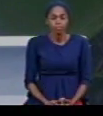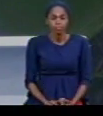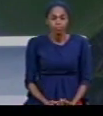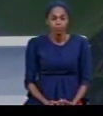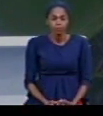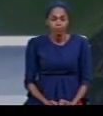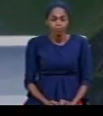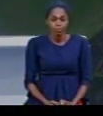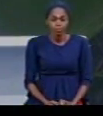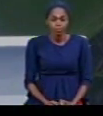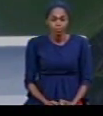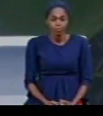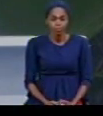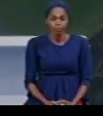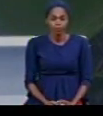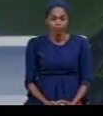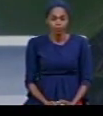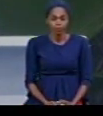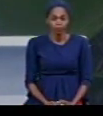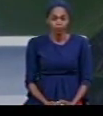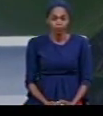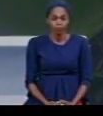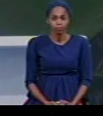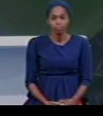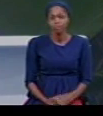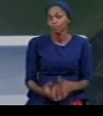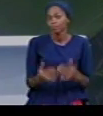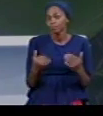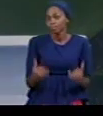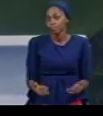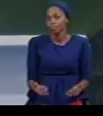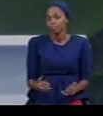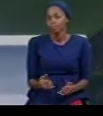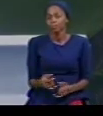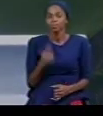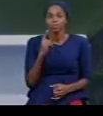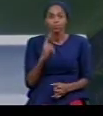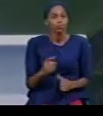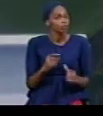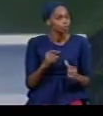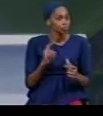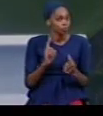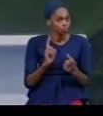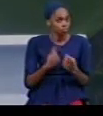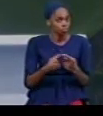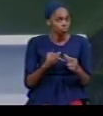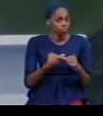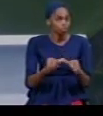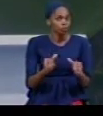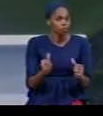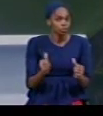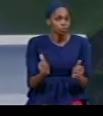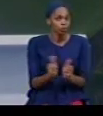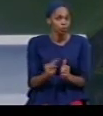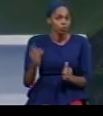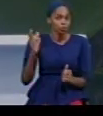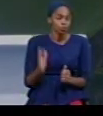Now, to continue with God, number one, obedience to his